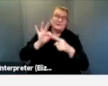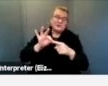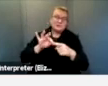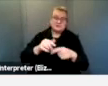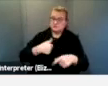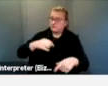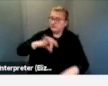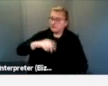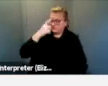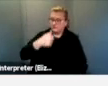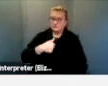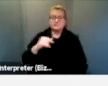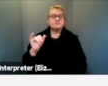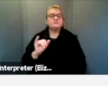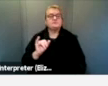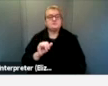advantageous, such as